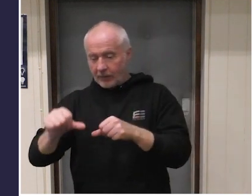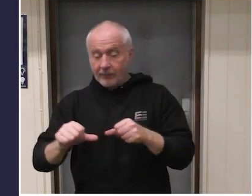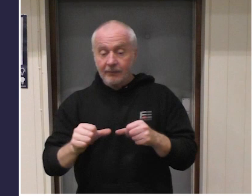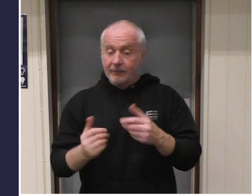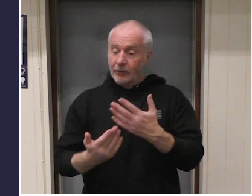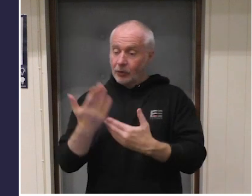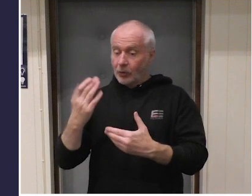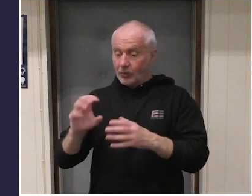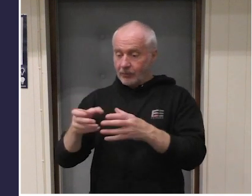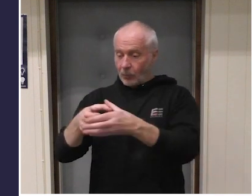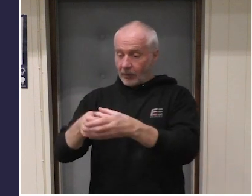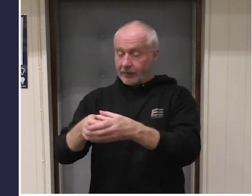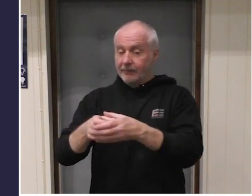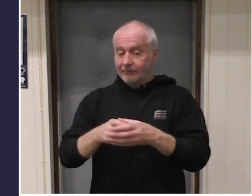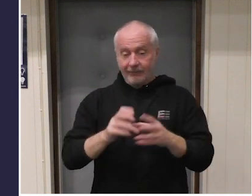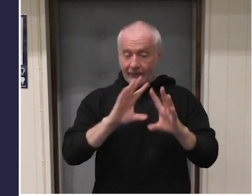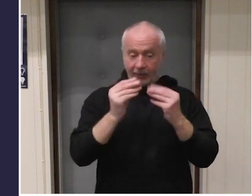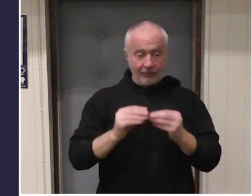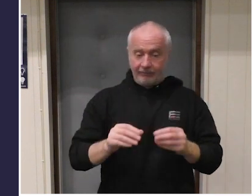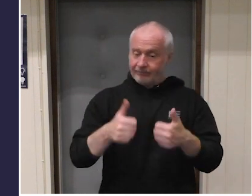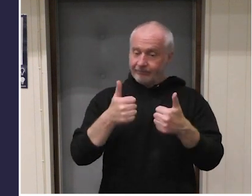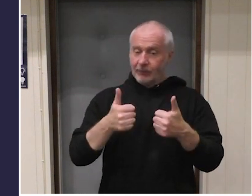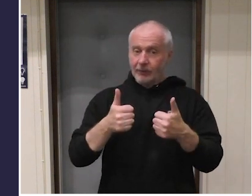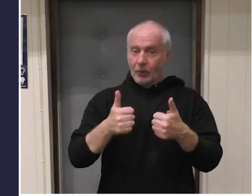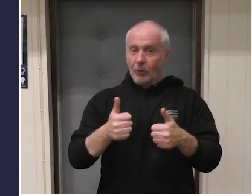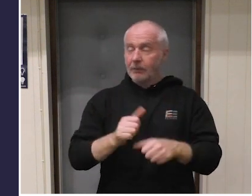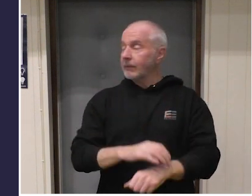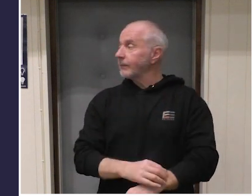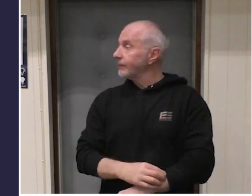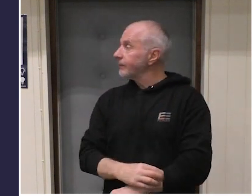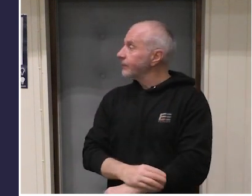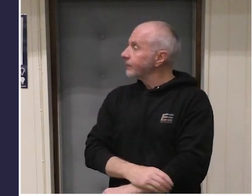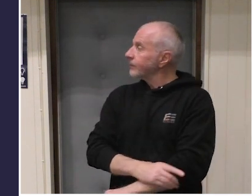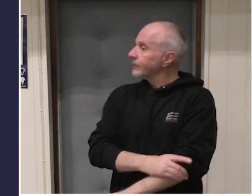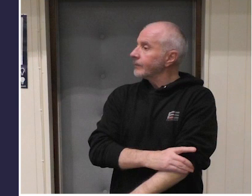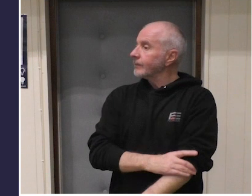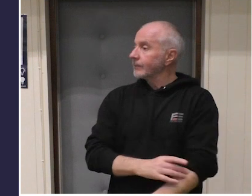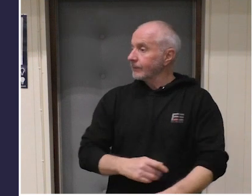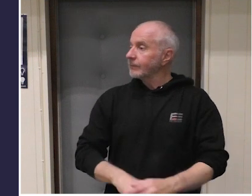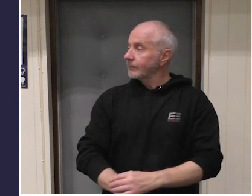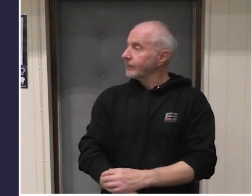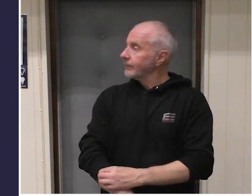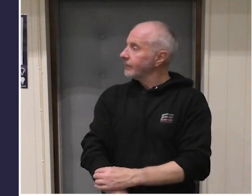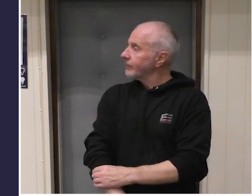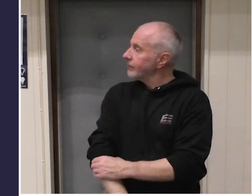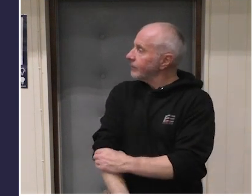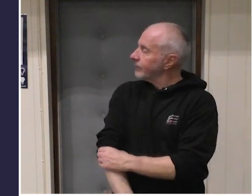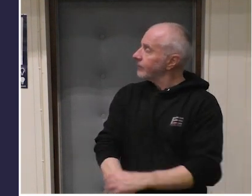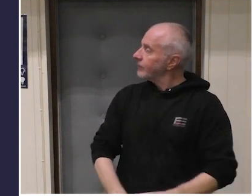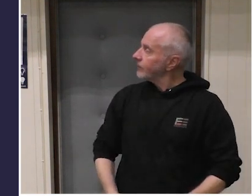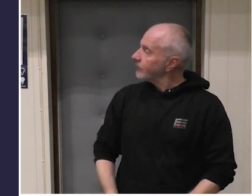organism, then it's okay, it's all good. Is that good? Everyone agree with that?